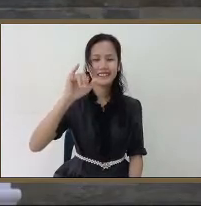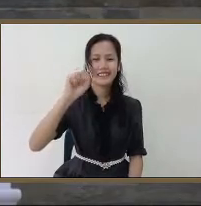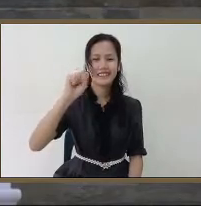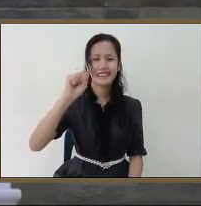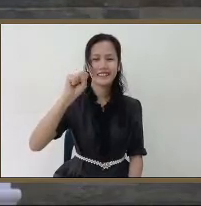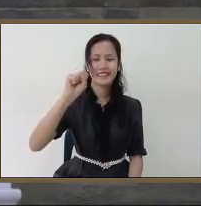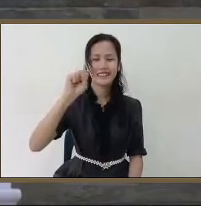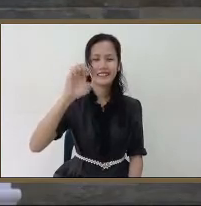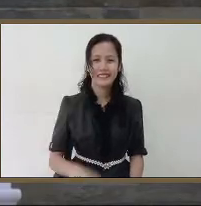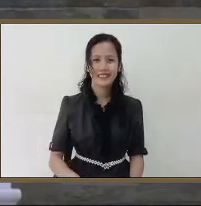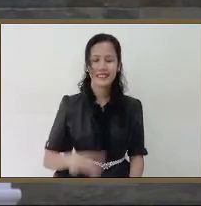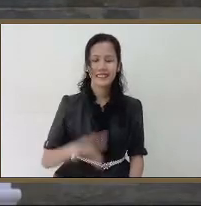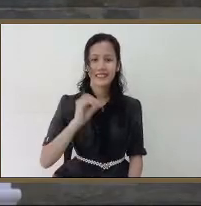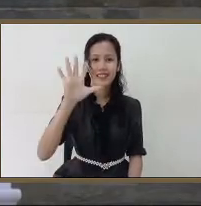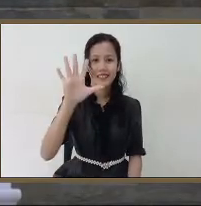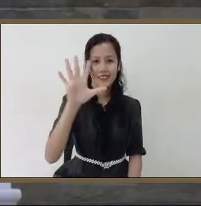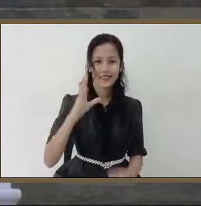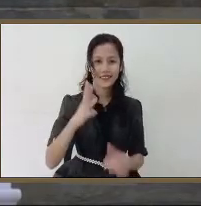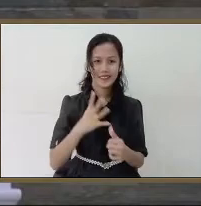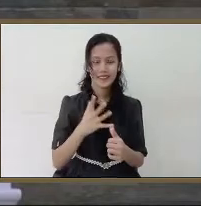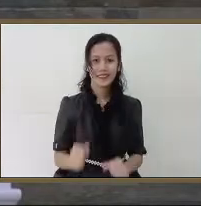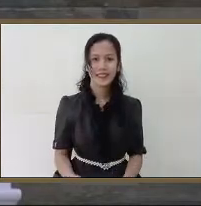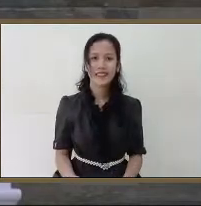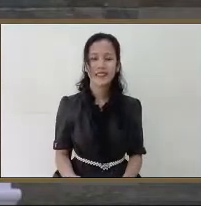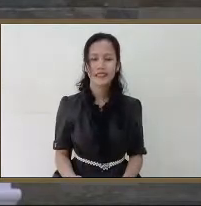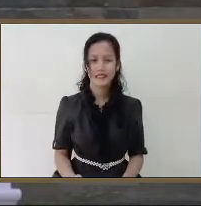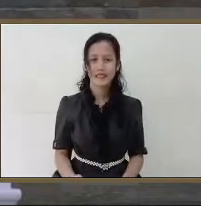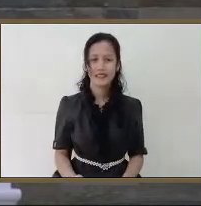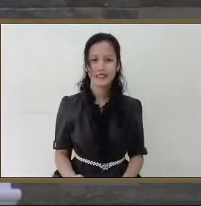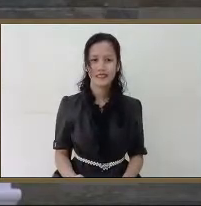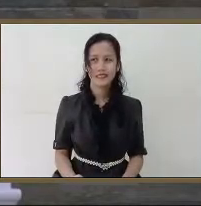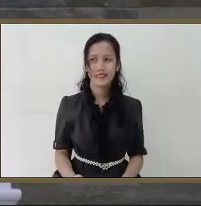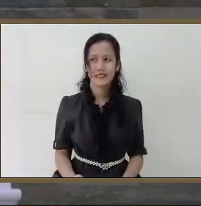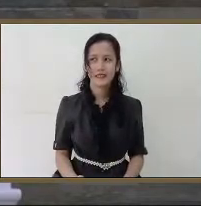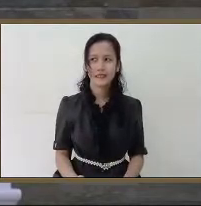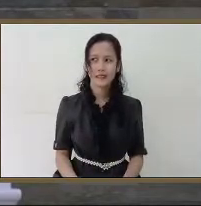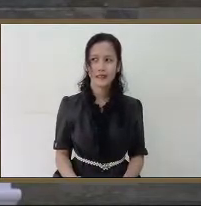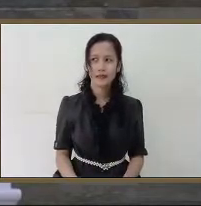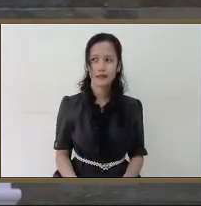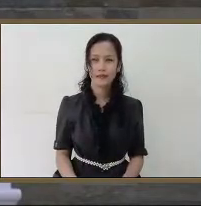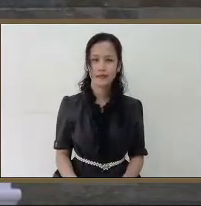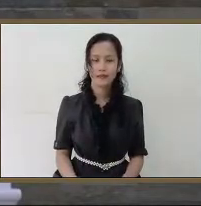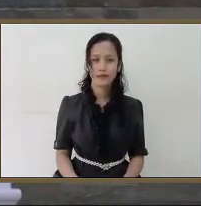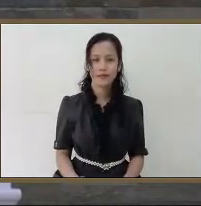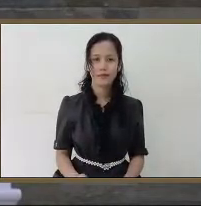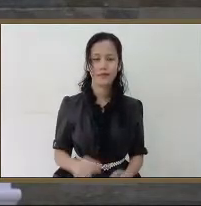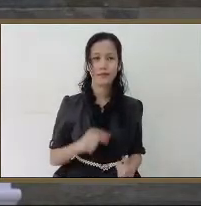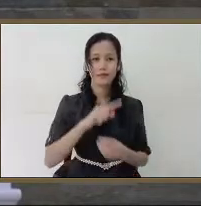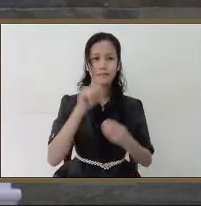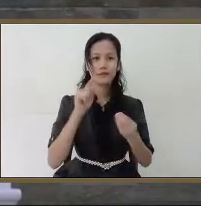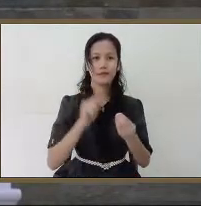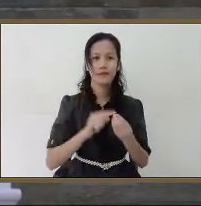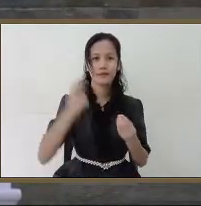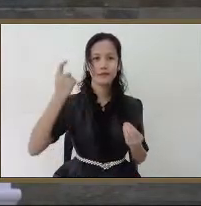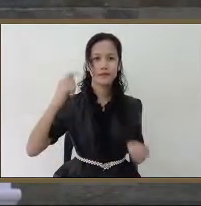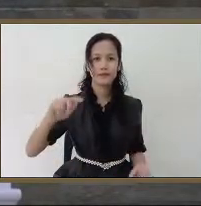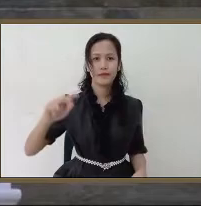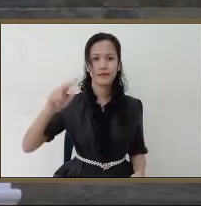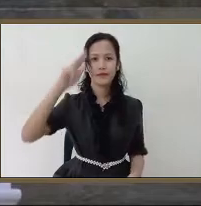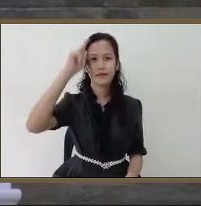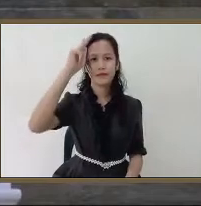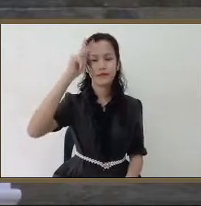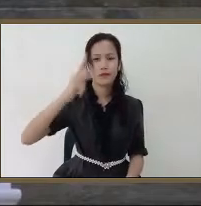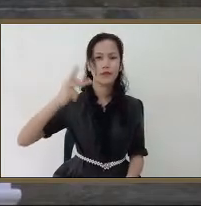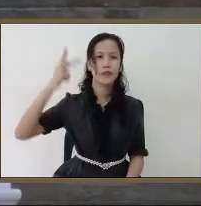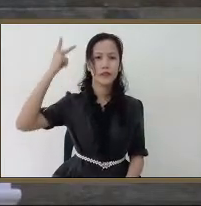regarding the topic, the rebuilding of the temple from chapter 3 to chapter 4, is about the political